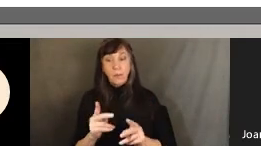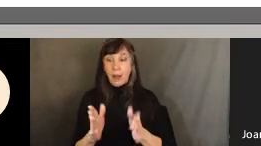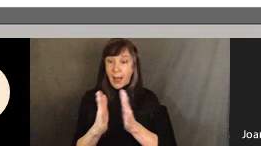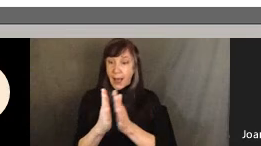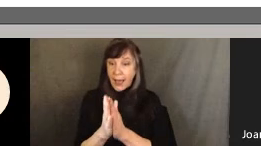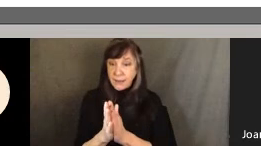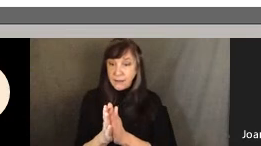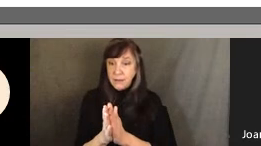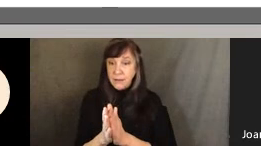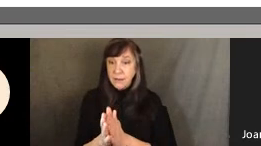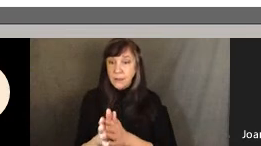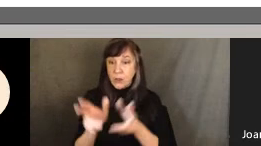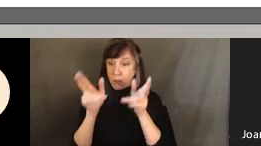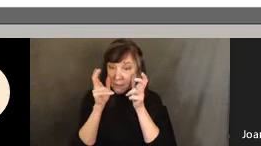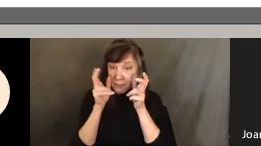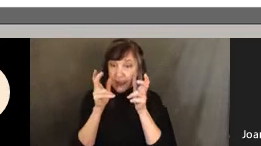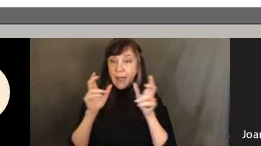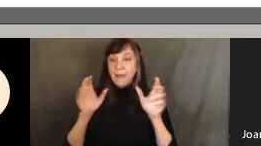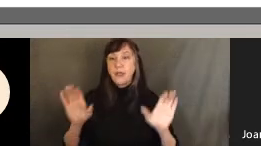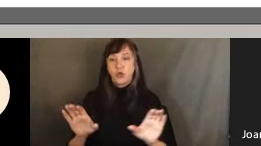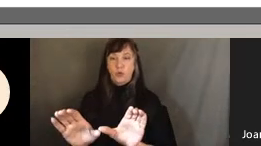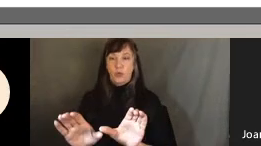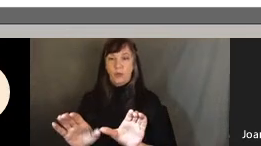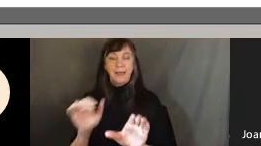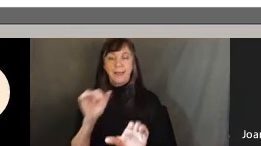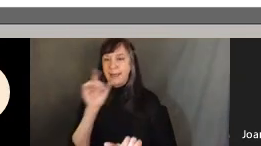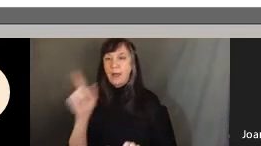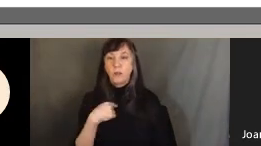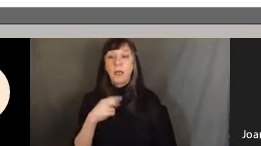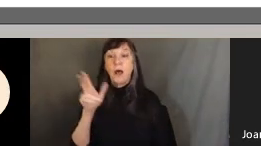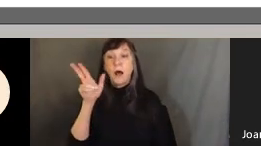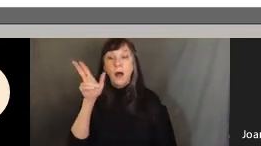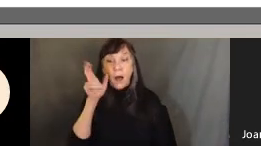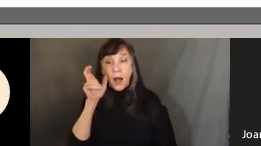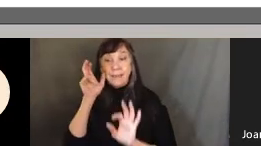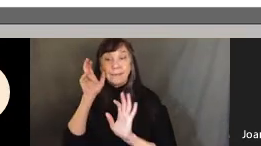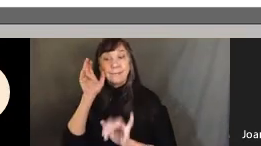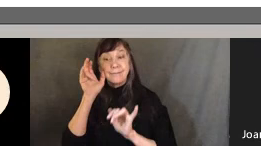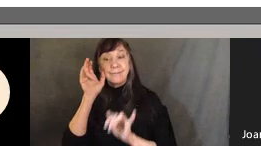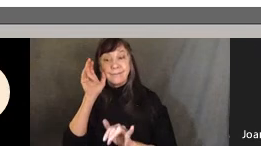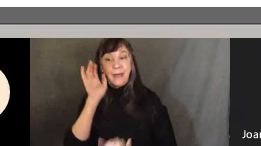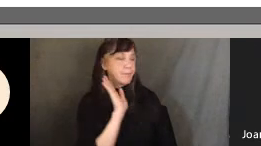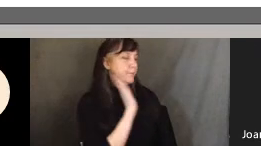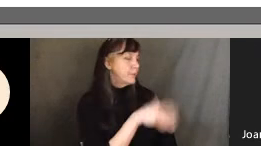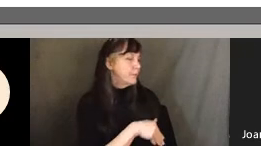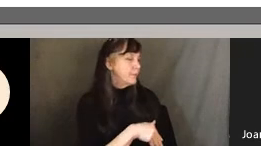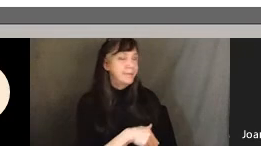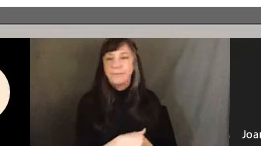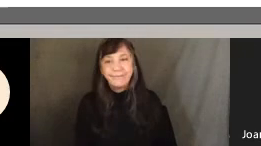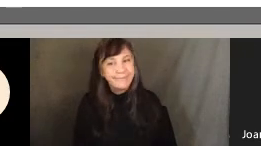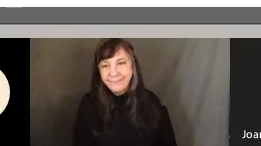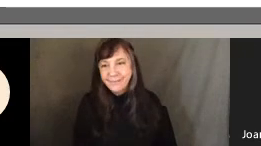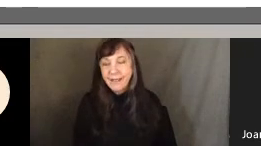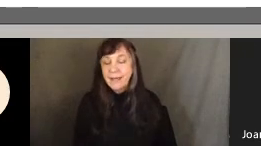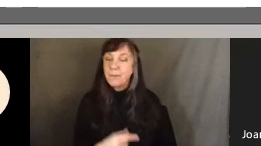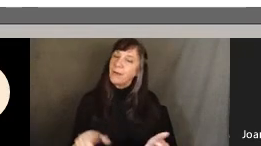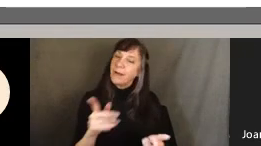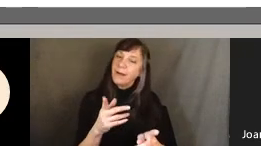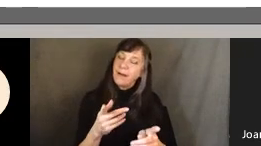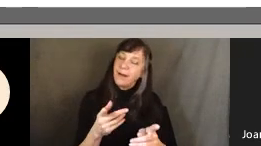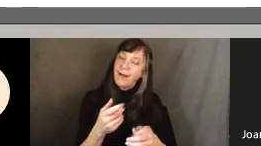lip service. So I think if we can include in our summary, which I loved what Ken said, is